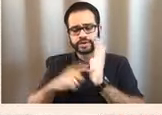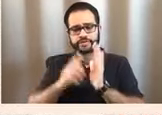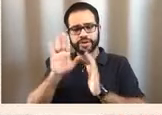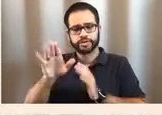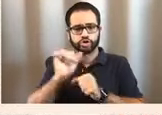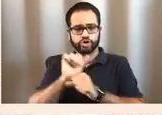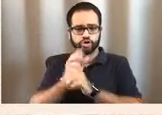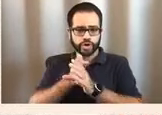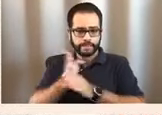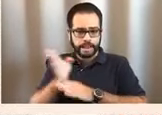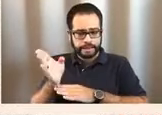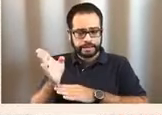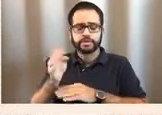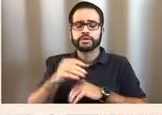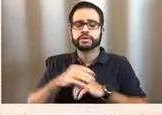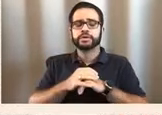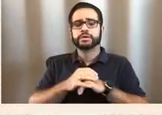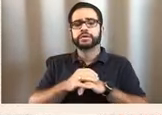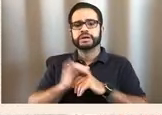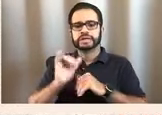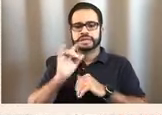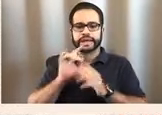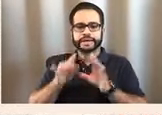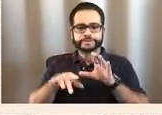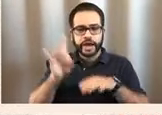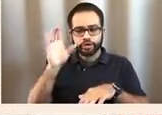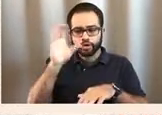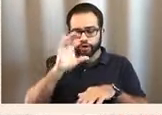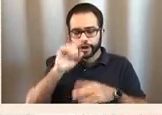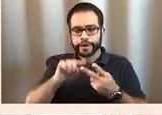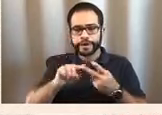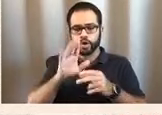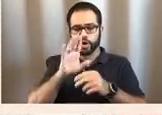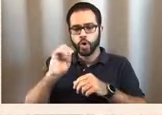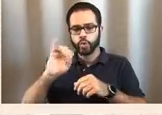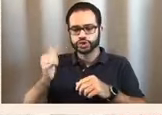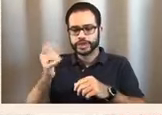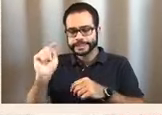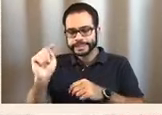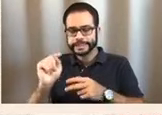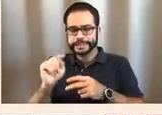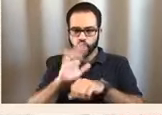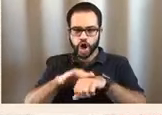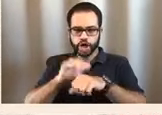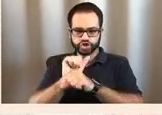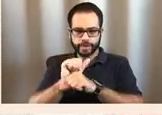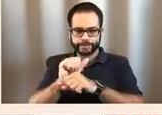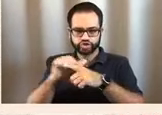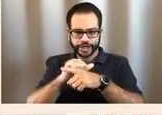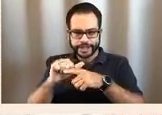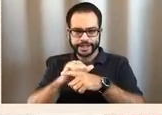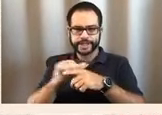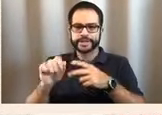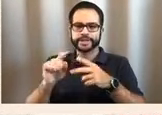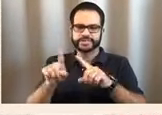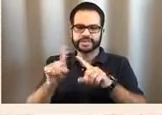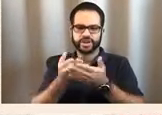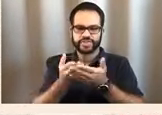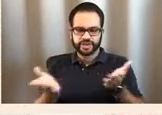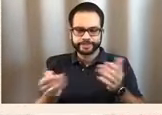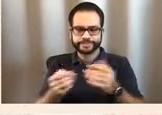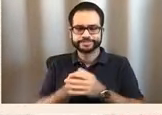discovery, on-the-job training, work-based experiences. VR also offers other